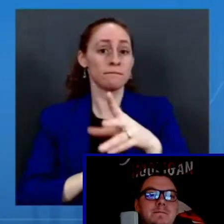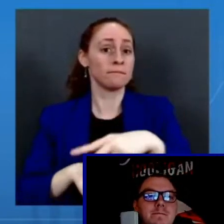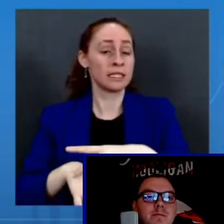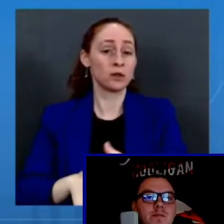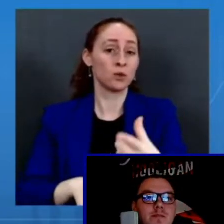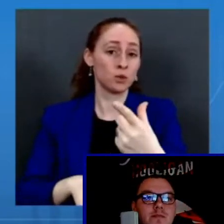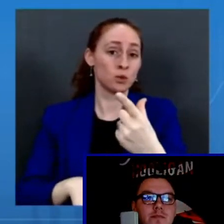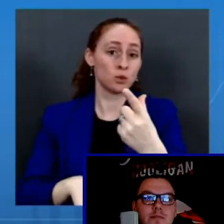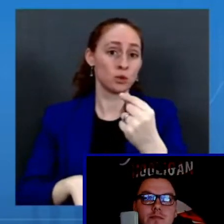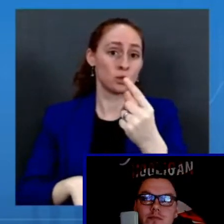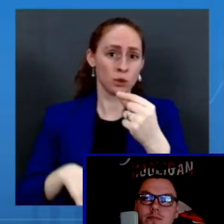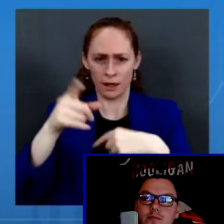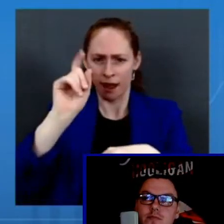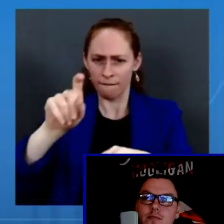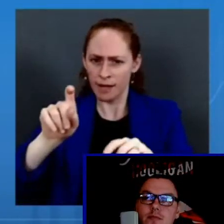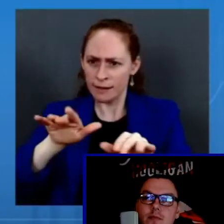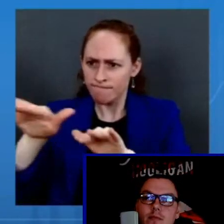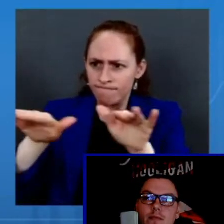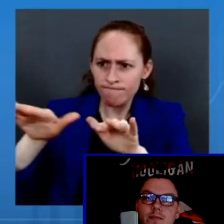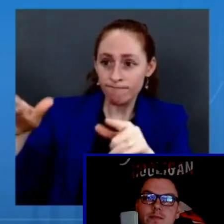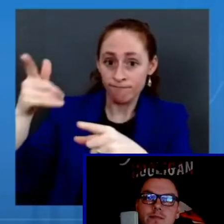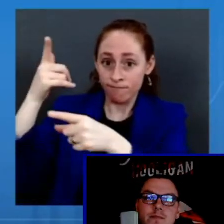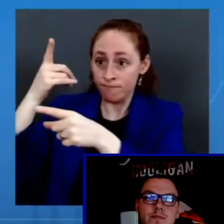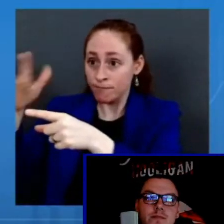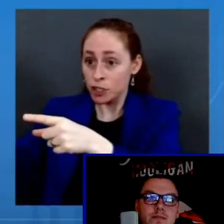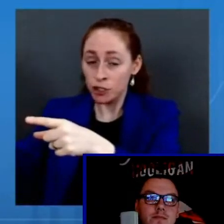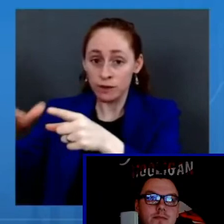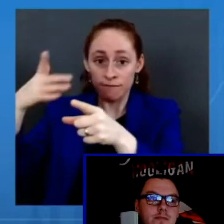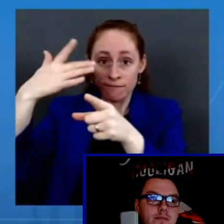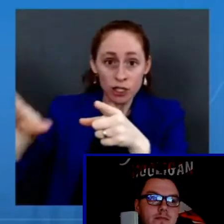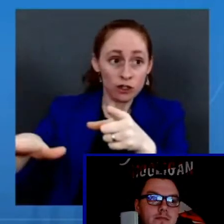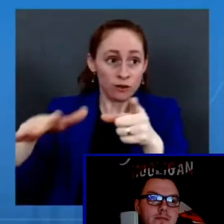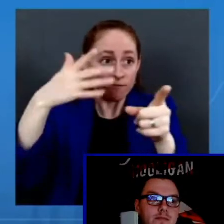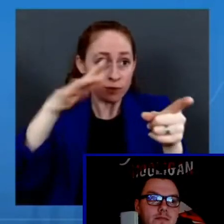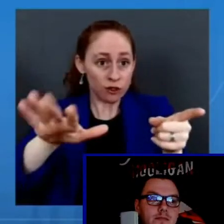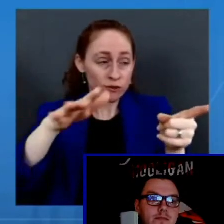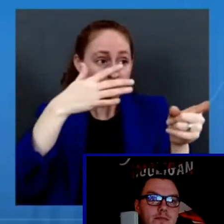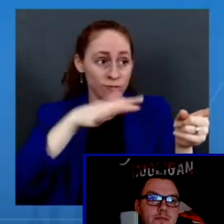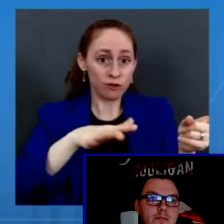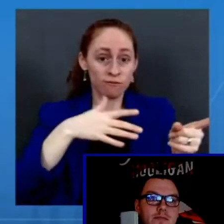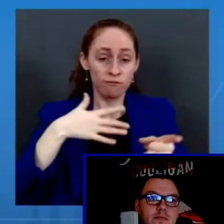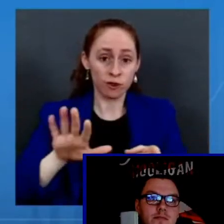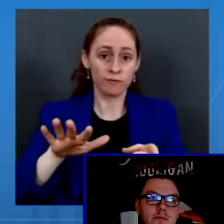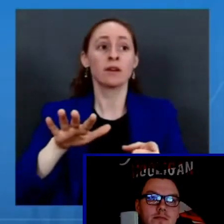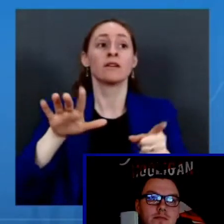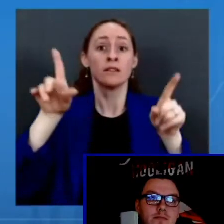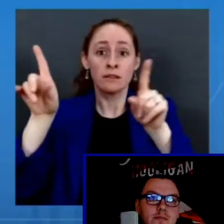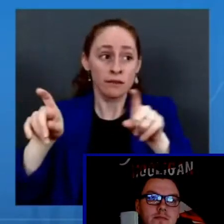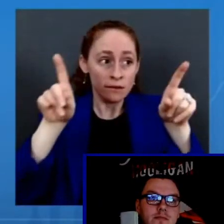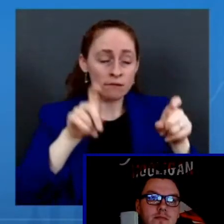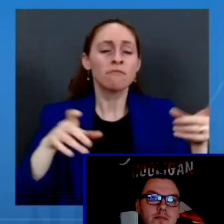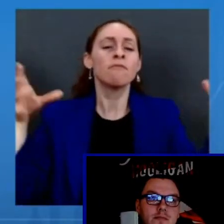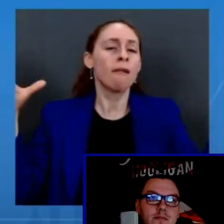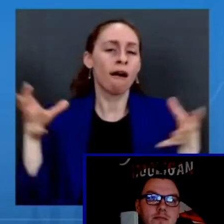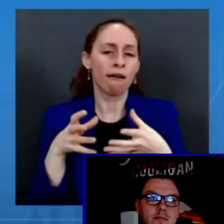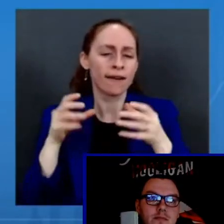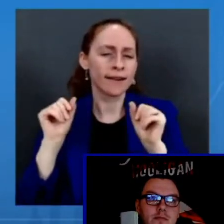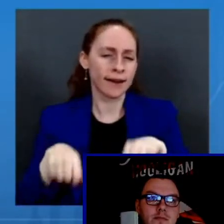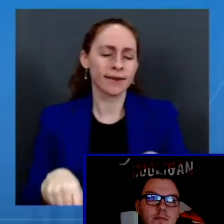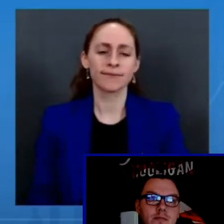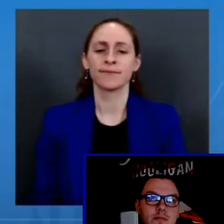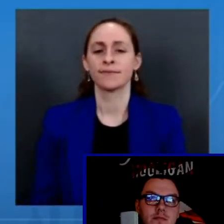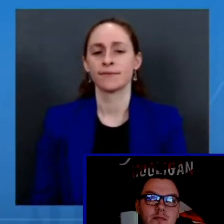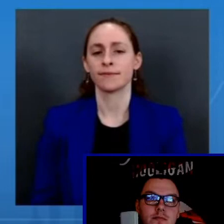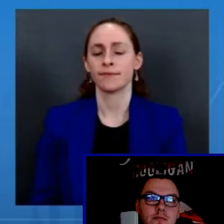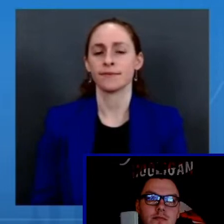the risks around holiday travel. Holiday gatherings and risk of travel really has less to do with the airplane or